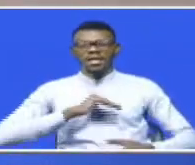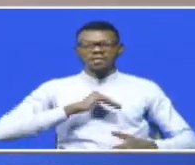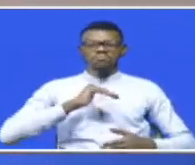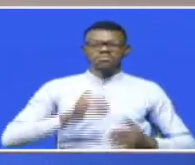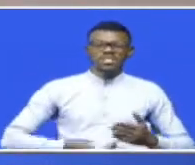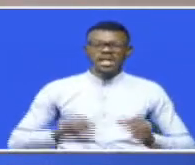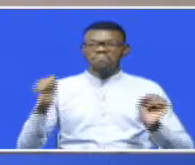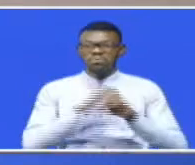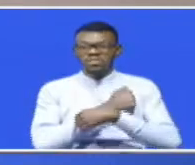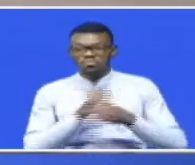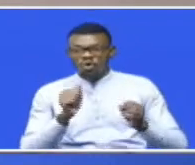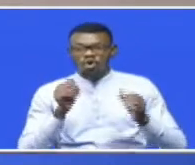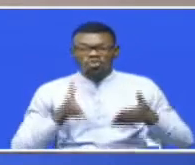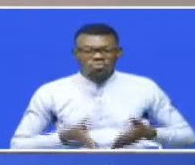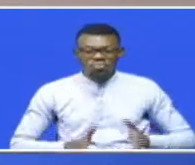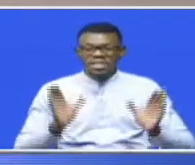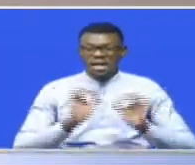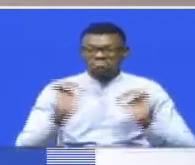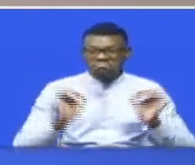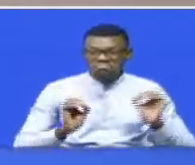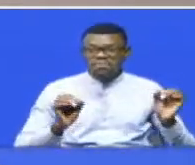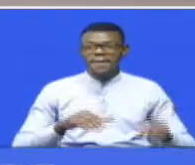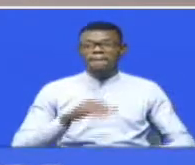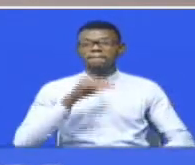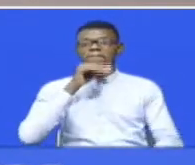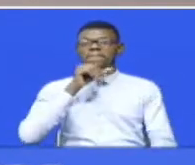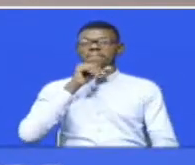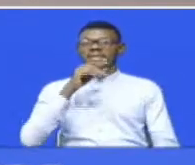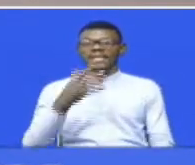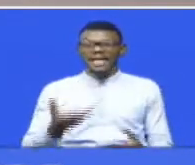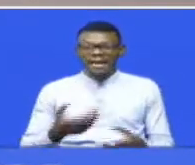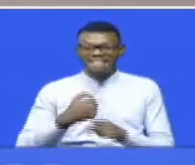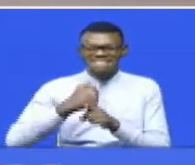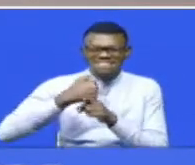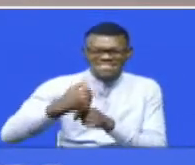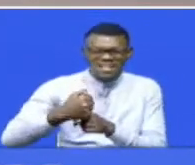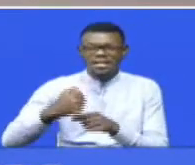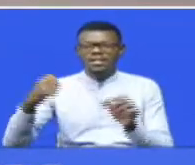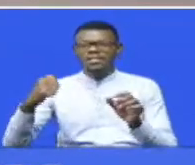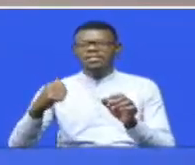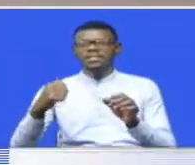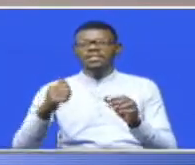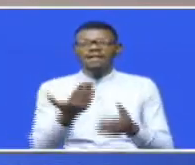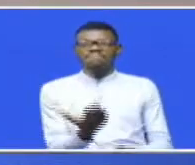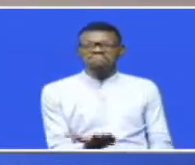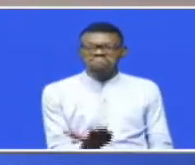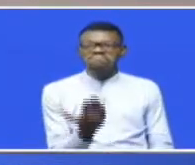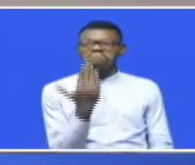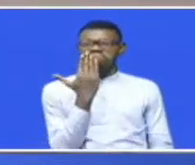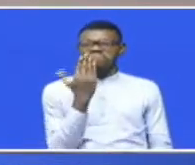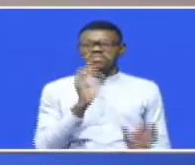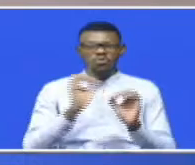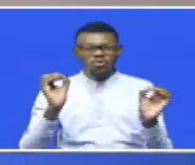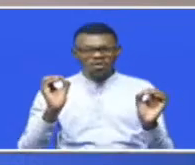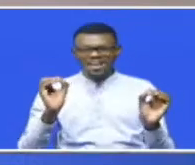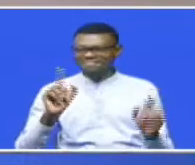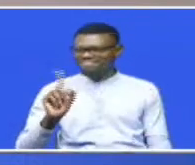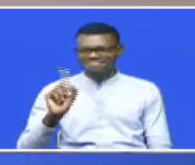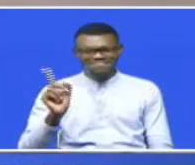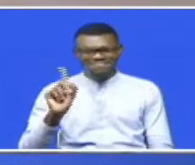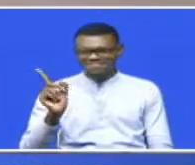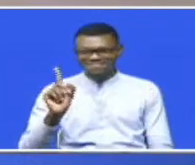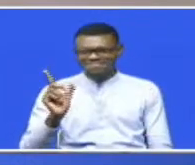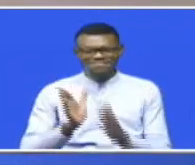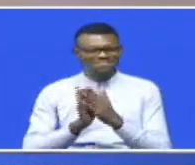women stop giving birth, they will make men stop being fertile or stop having erections. All those stories that people are saying, they